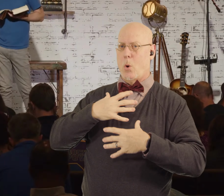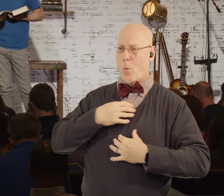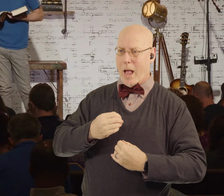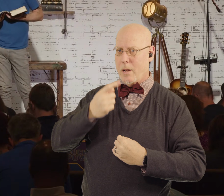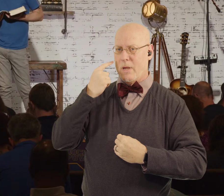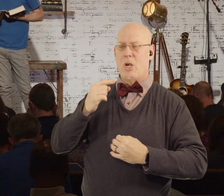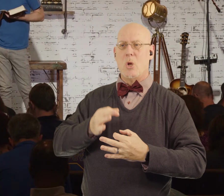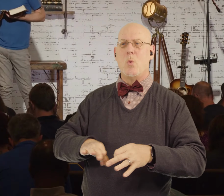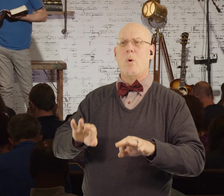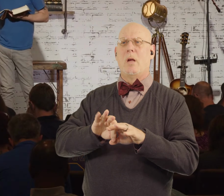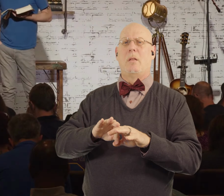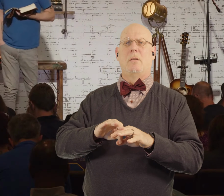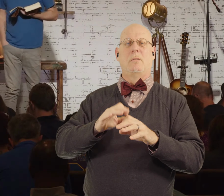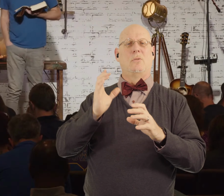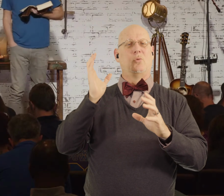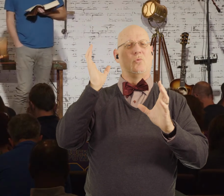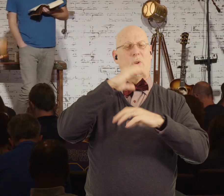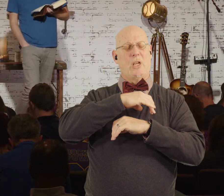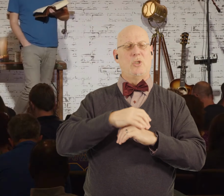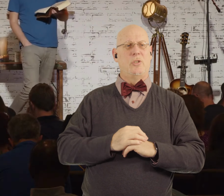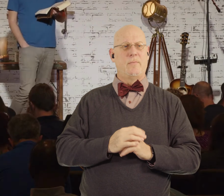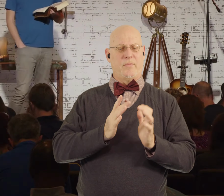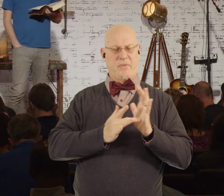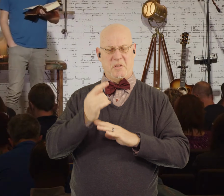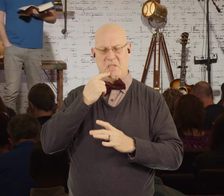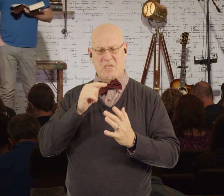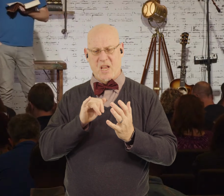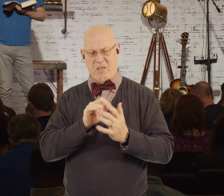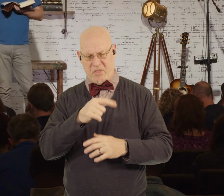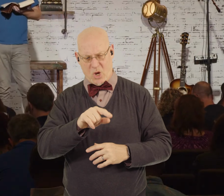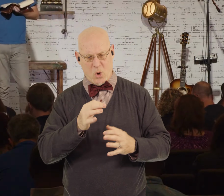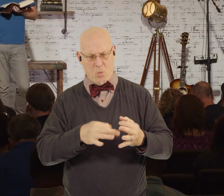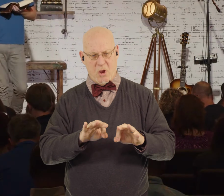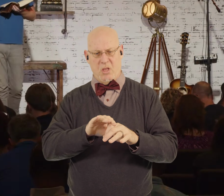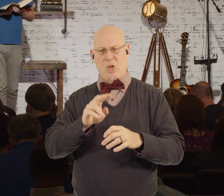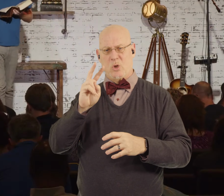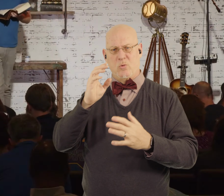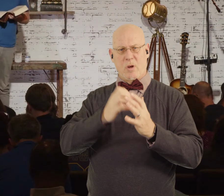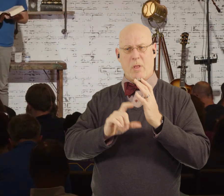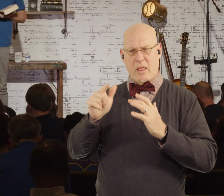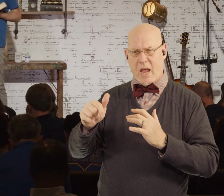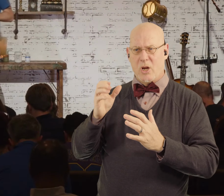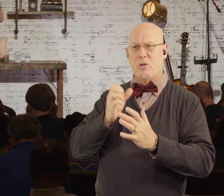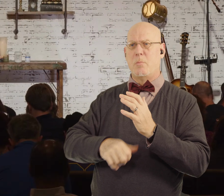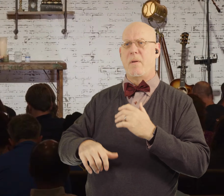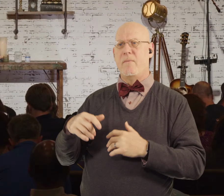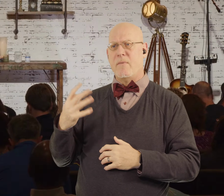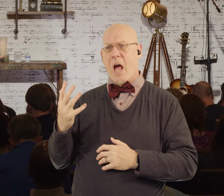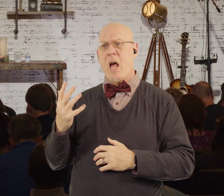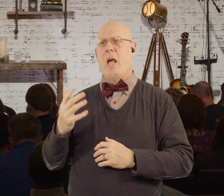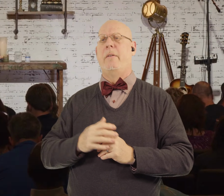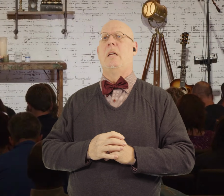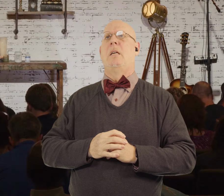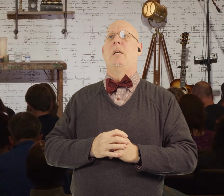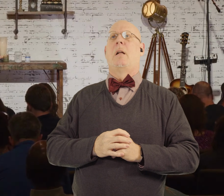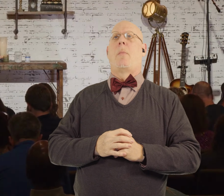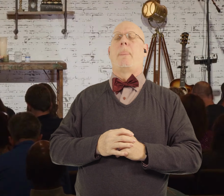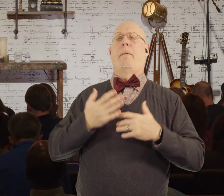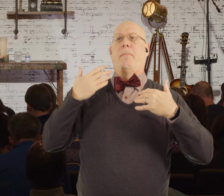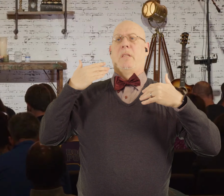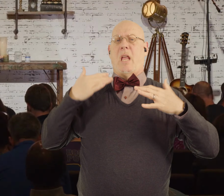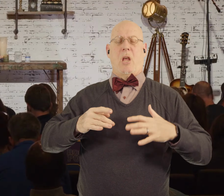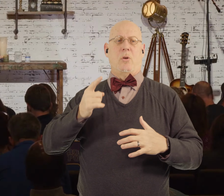whites. For they are worthy, which is so weird, that Jesus would say they are worthy when you come 2 chapters later in chapter